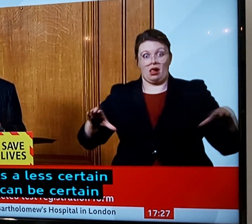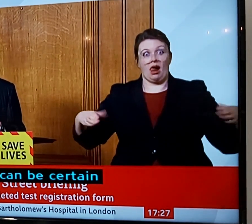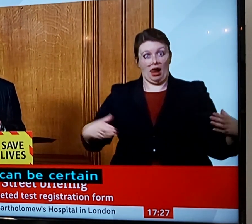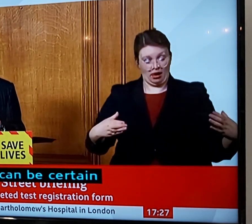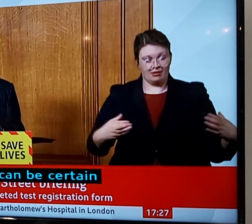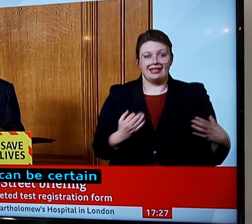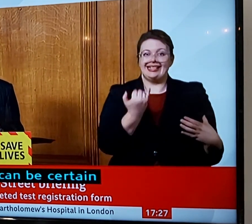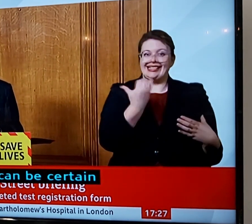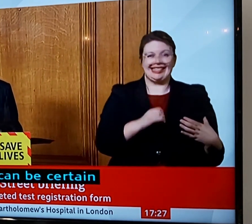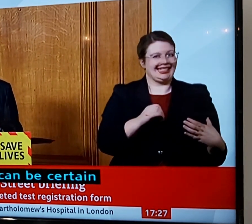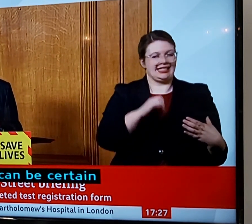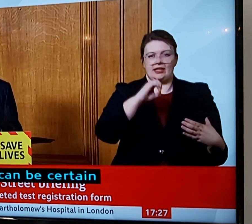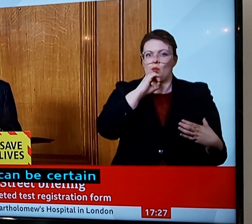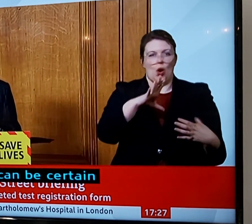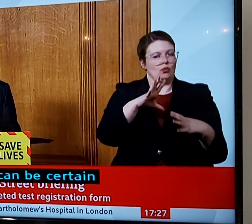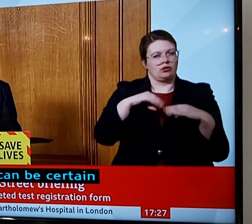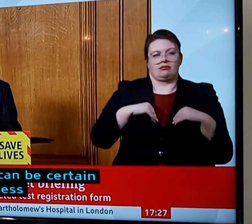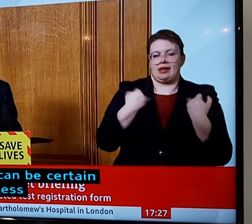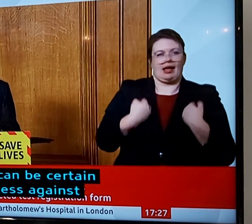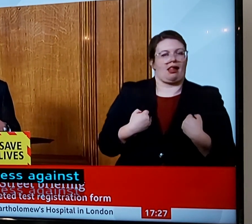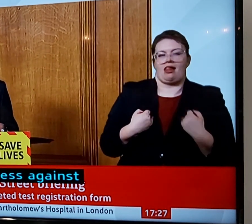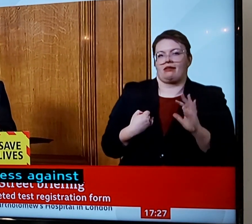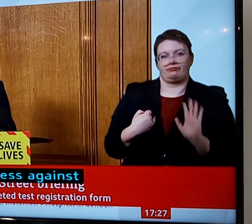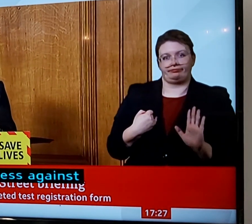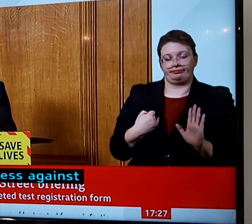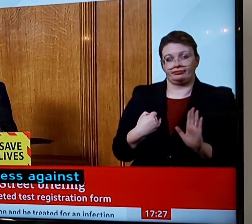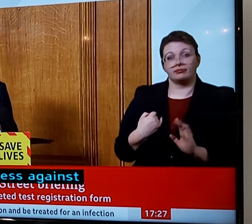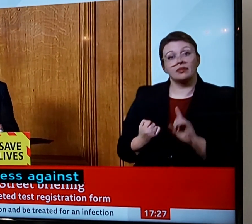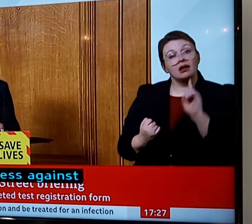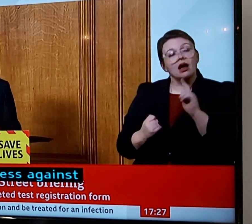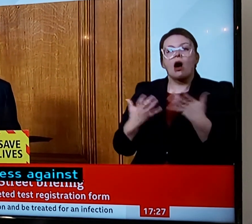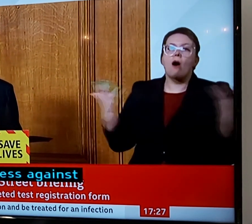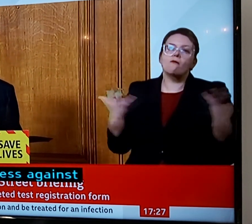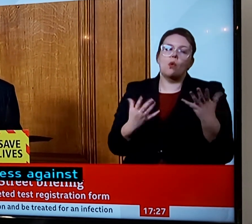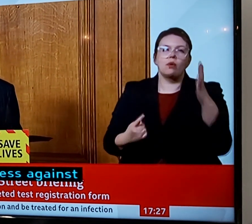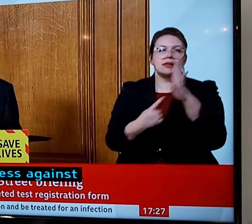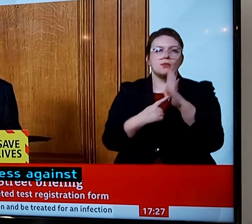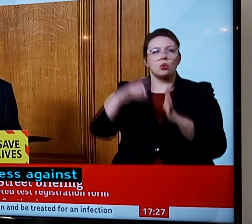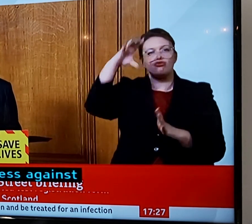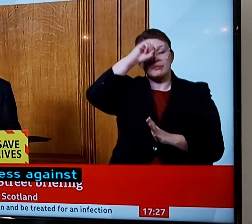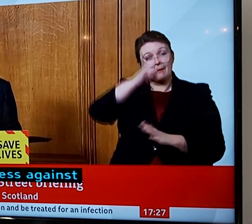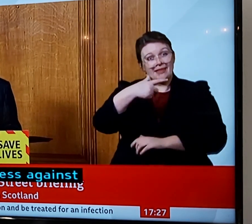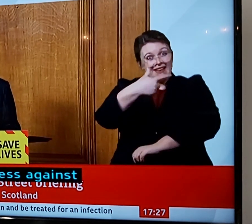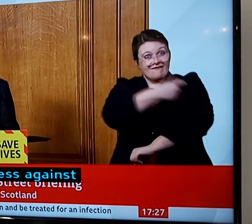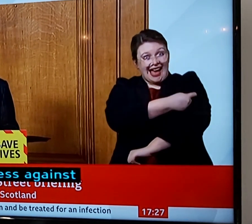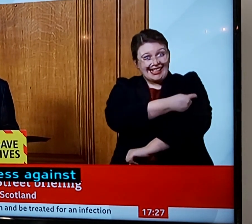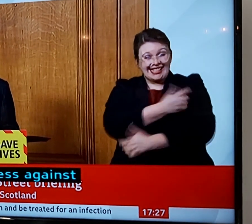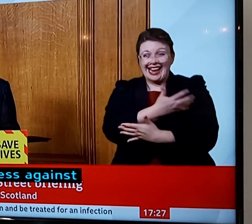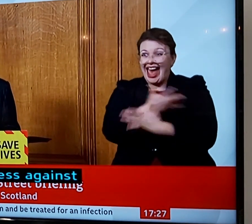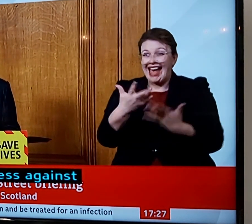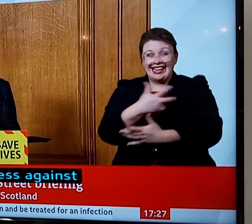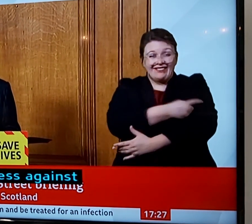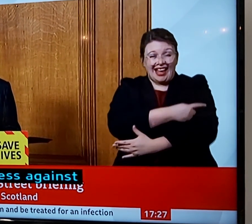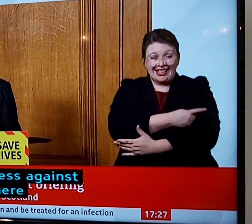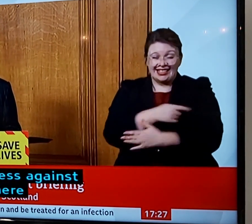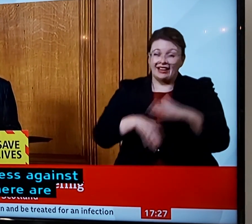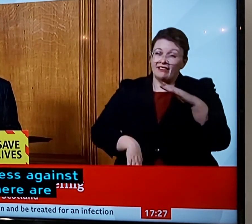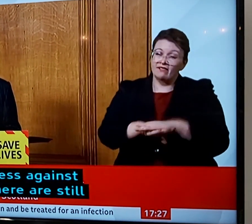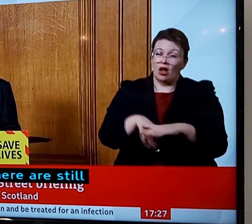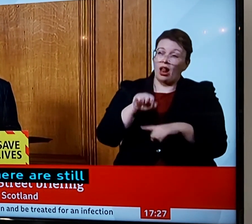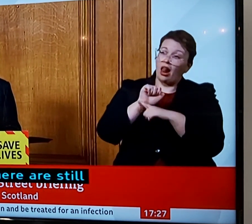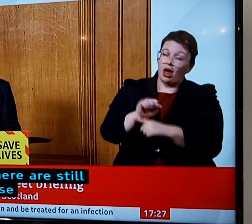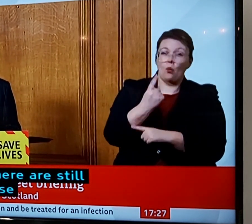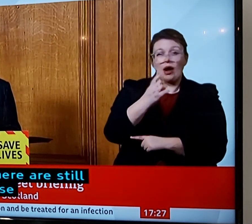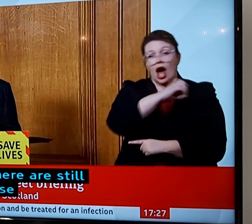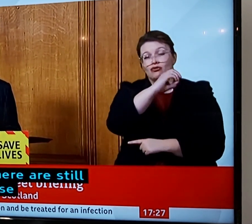Now, obviously, there are still, unfortunately, because no vaccine is 100% effective, people who become